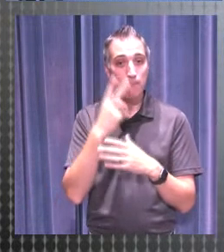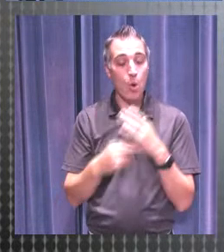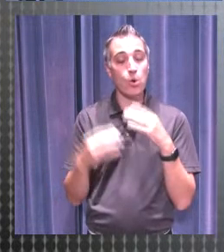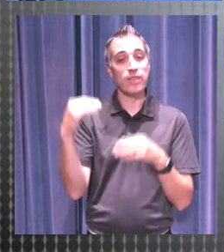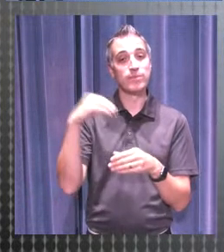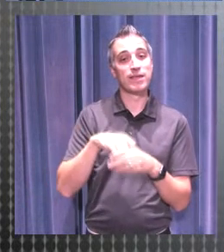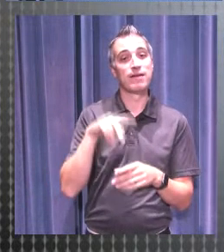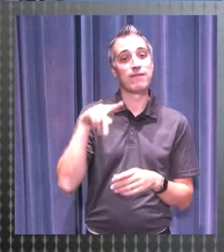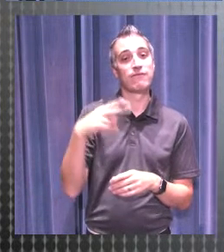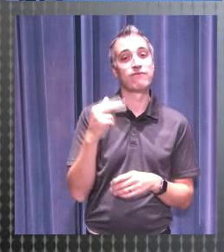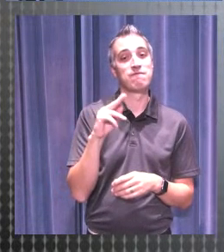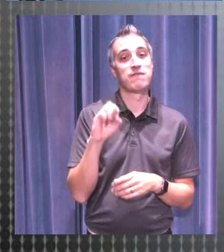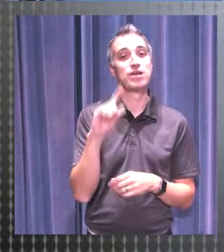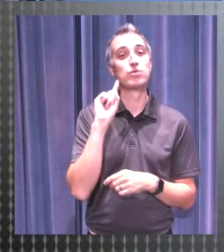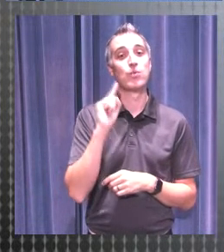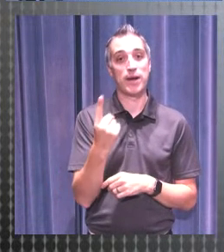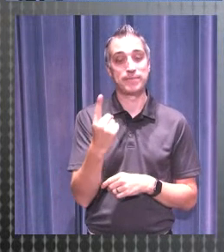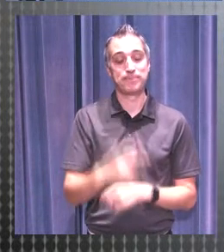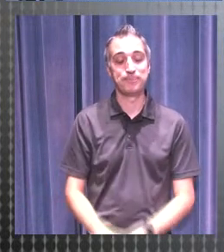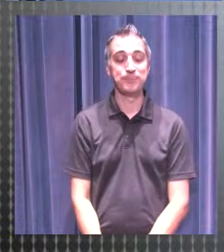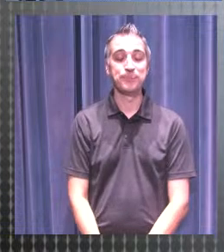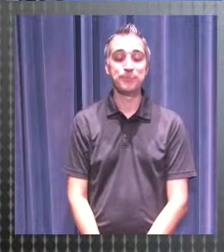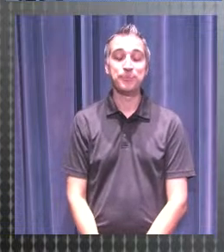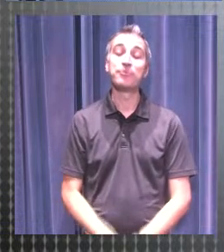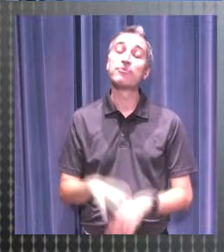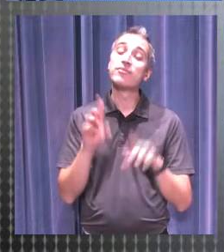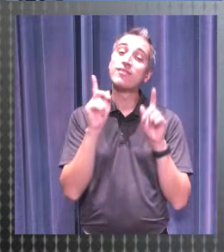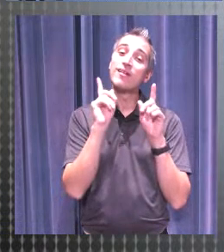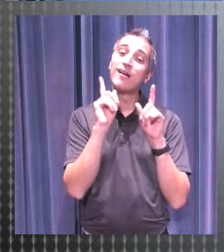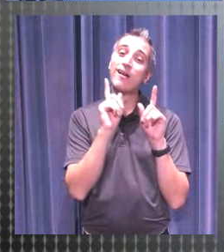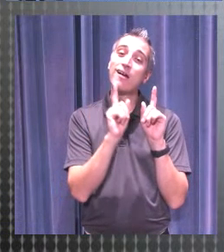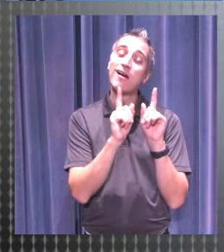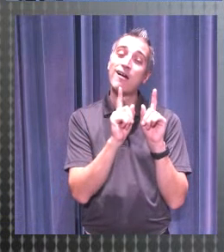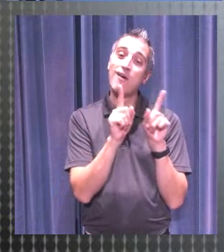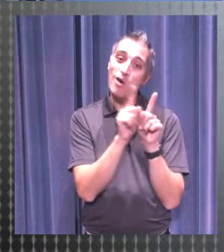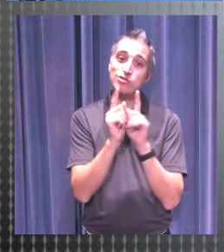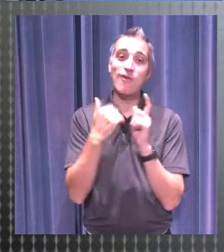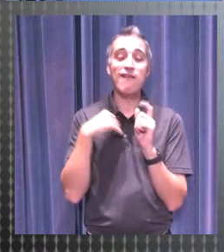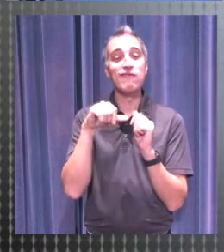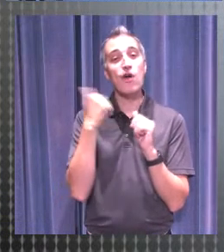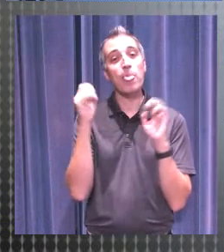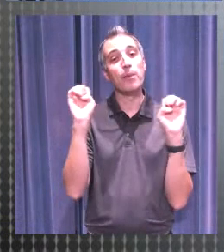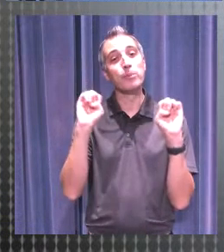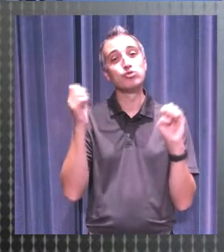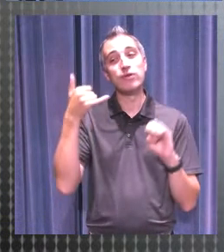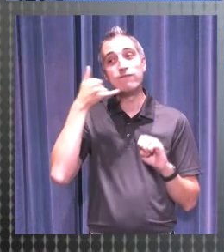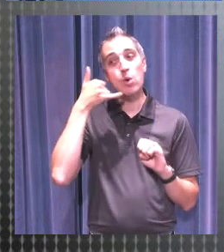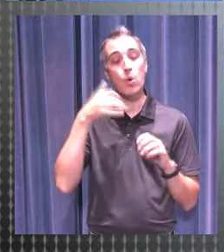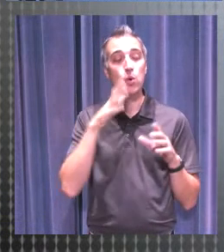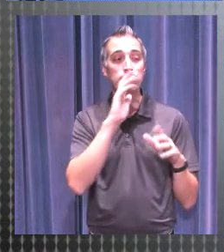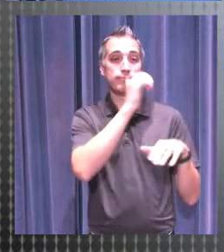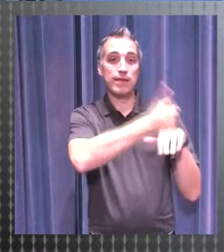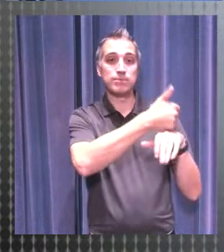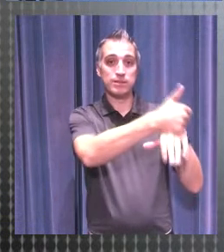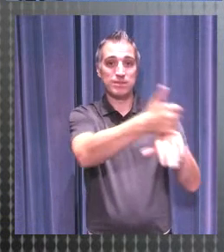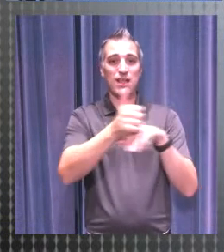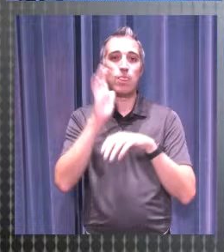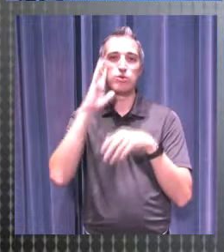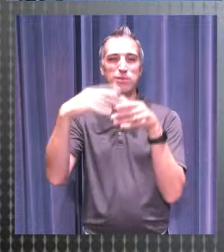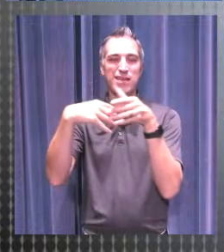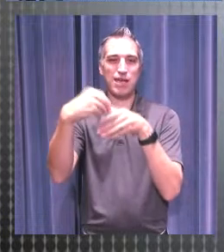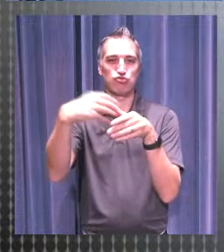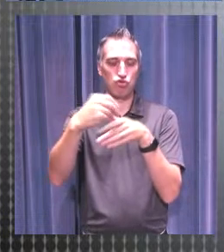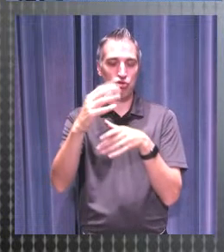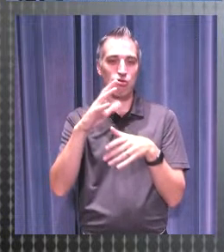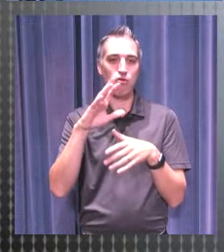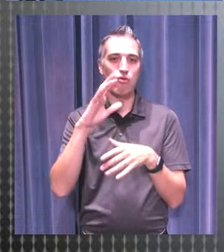So phase one includes both those aspects. There'll also be some additional emergency phone placements. Those will be the ones internal to the campus. There's